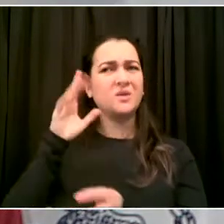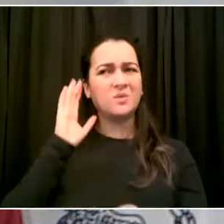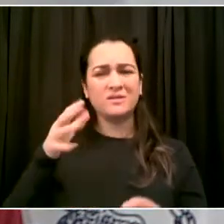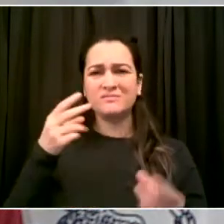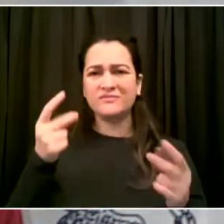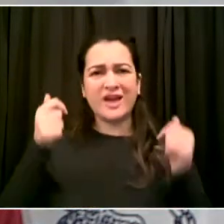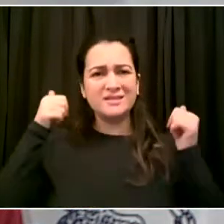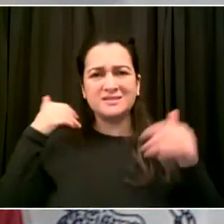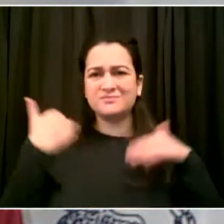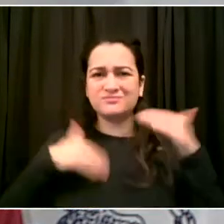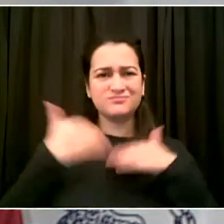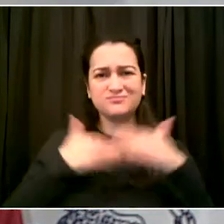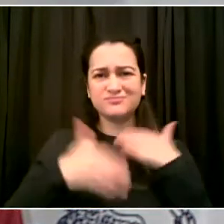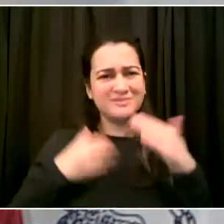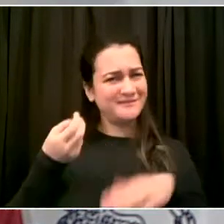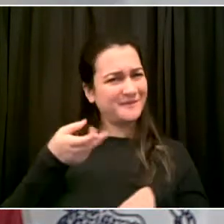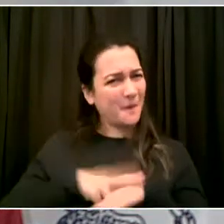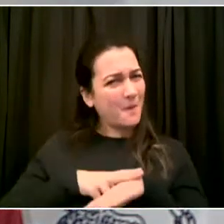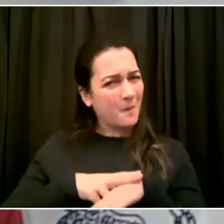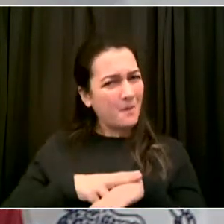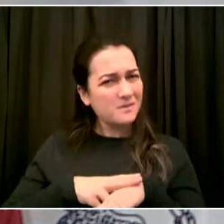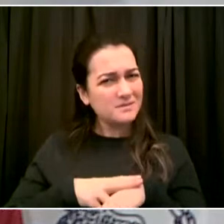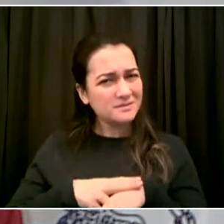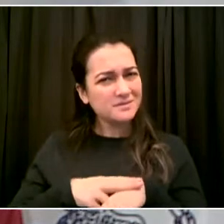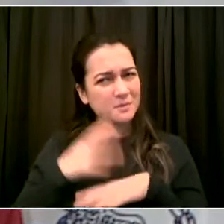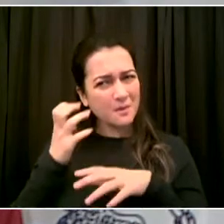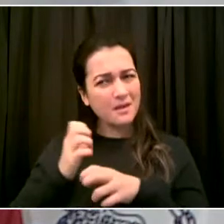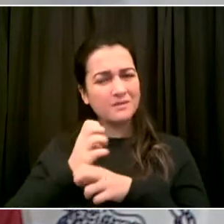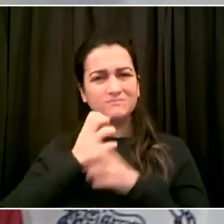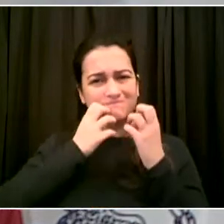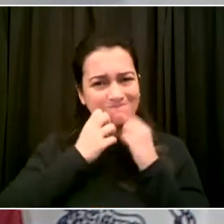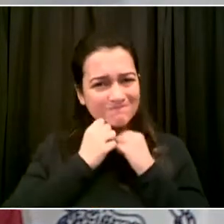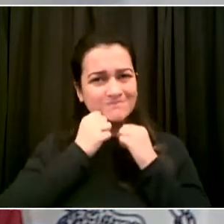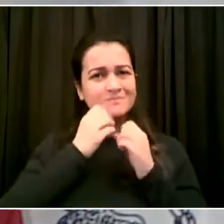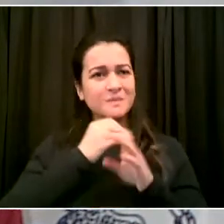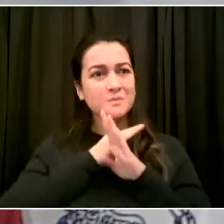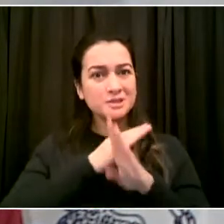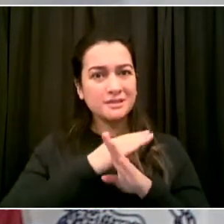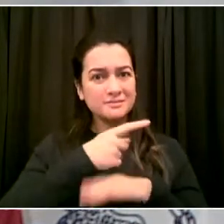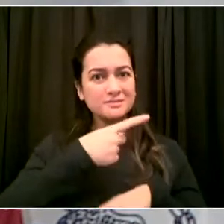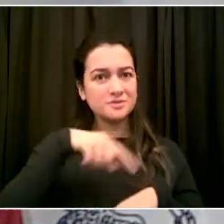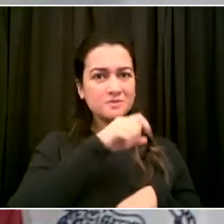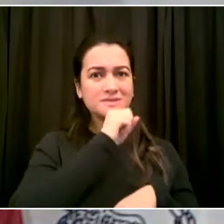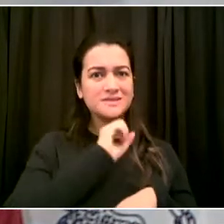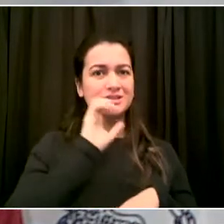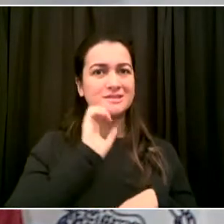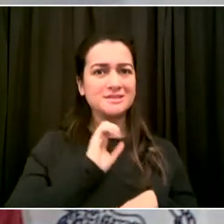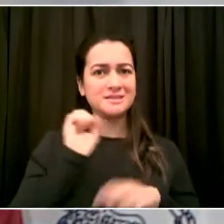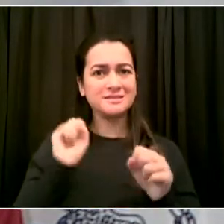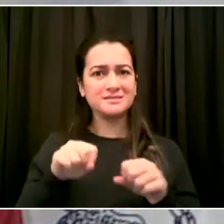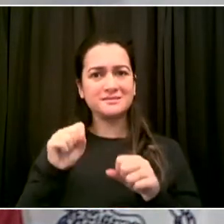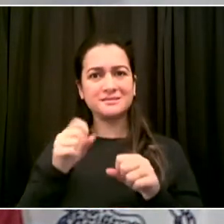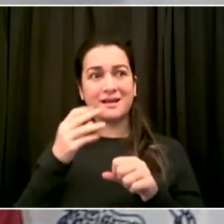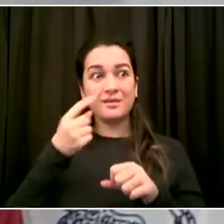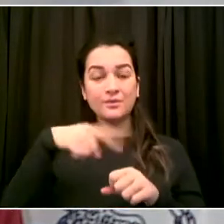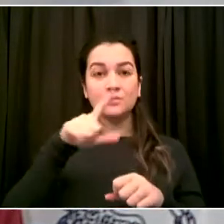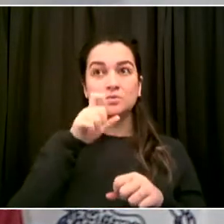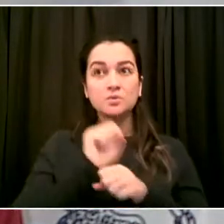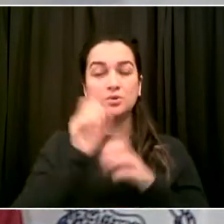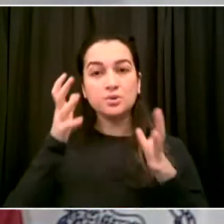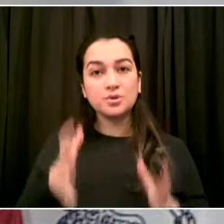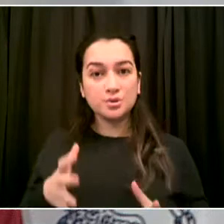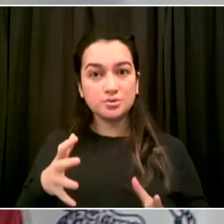protected. That also helps protect the seniors. But the big piece we want to get to is the literally in-home vaccination of folks who cannot leave their